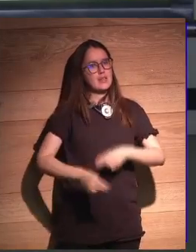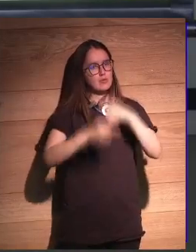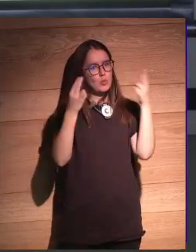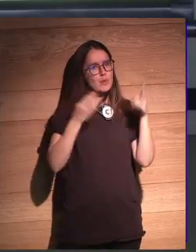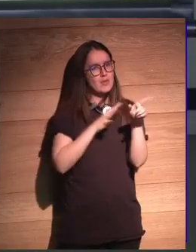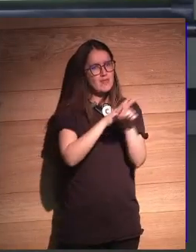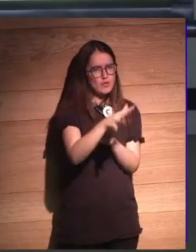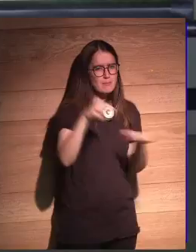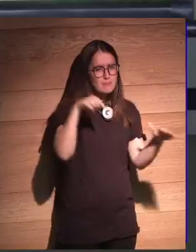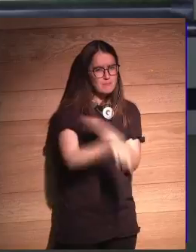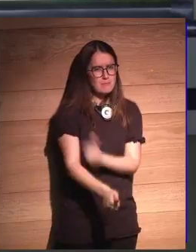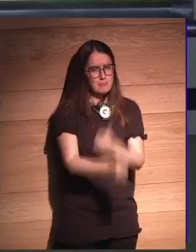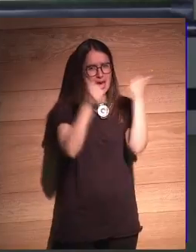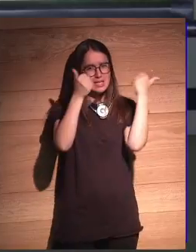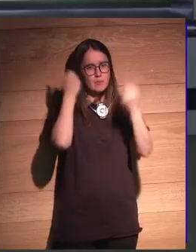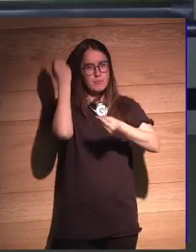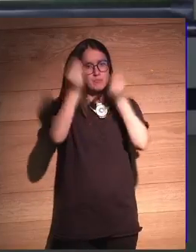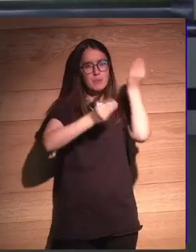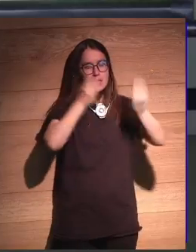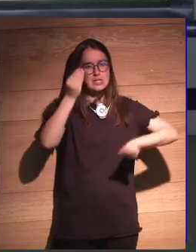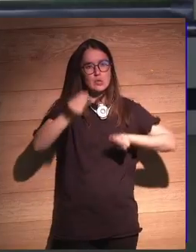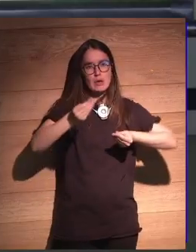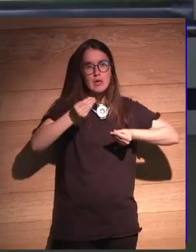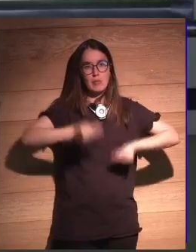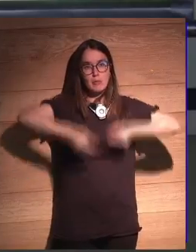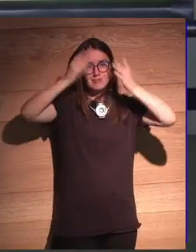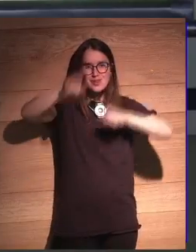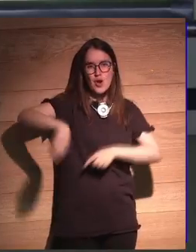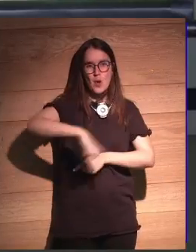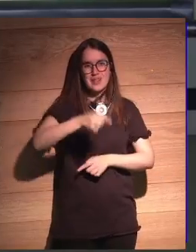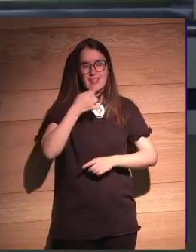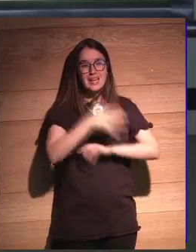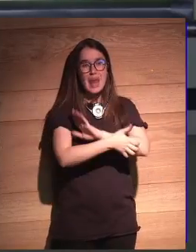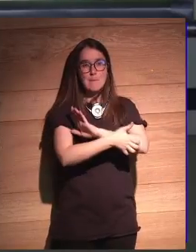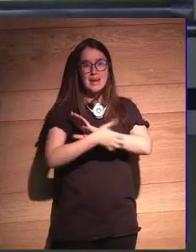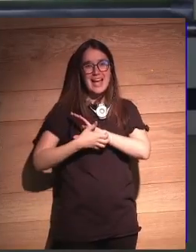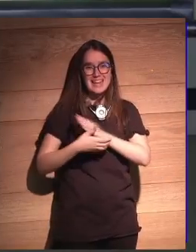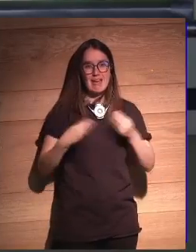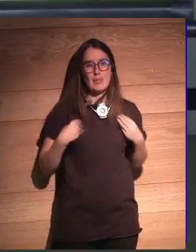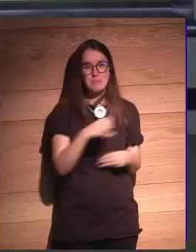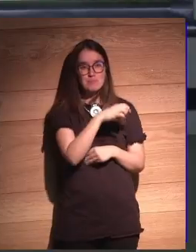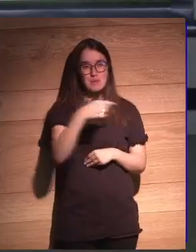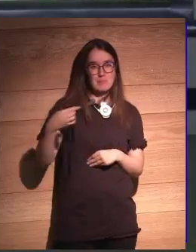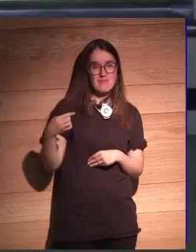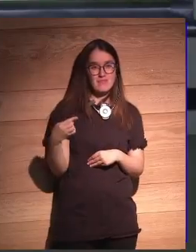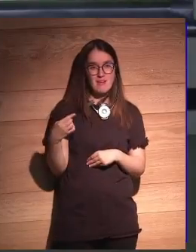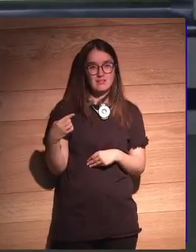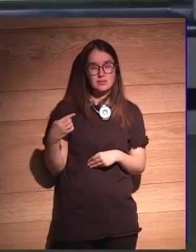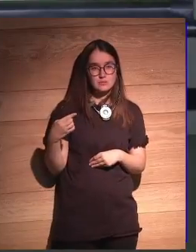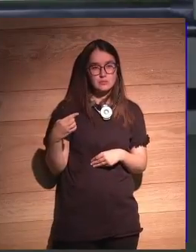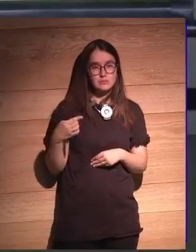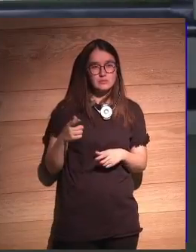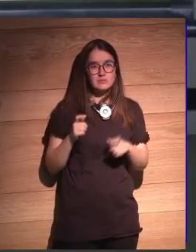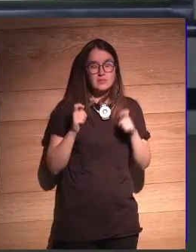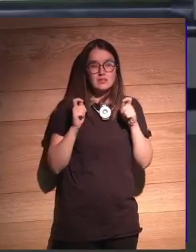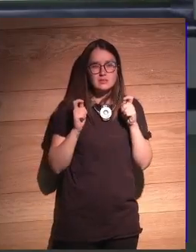a stretch to say that housing insecurity and precarity is reshaping politics on a large scale.